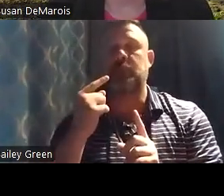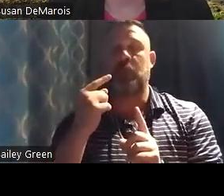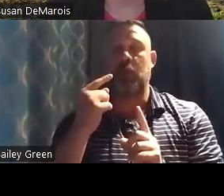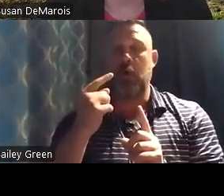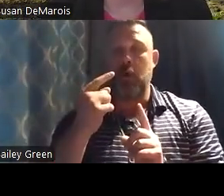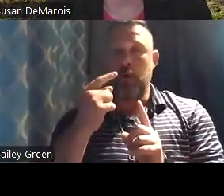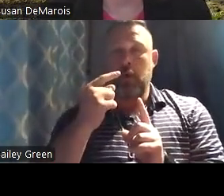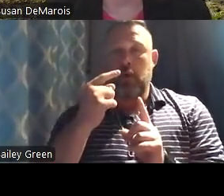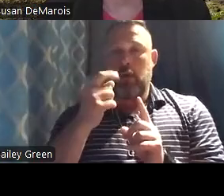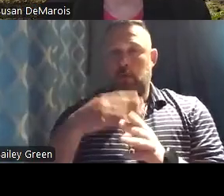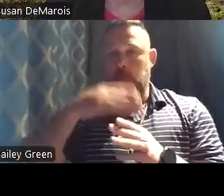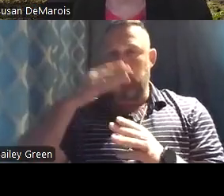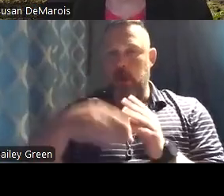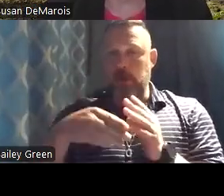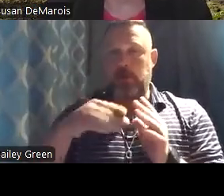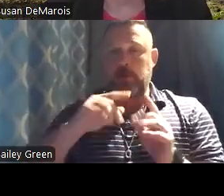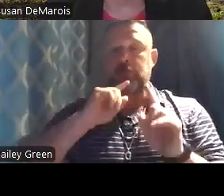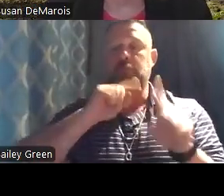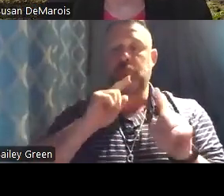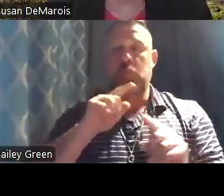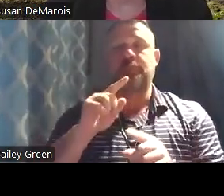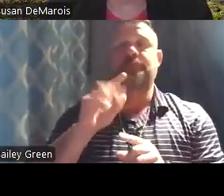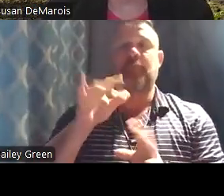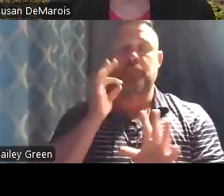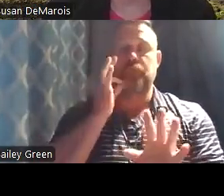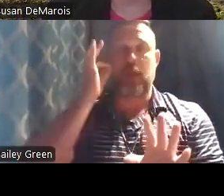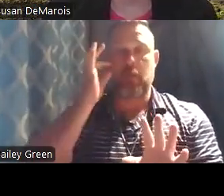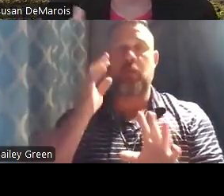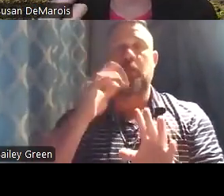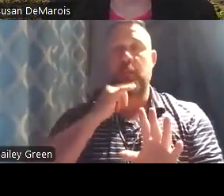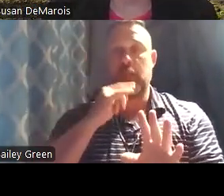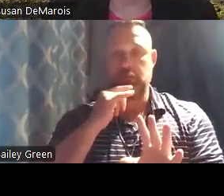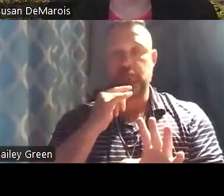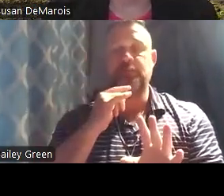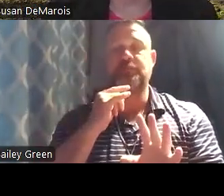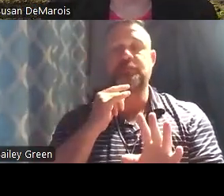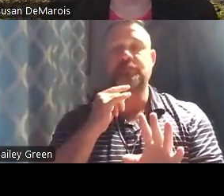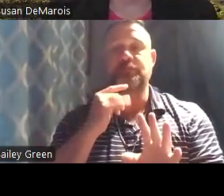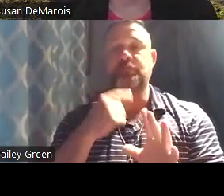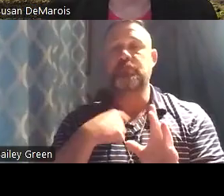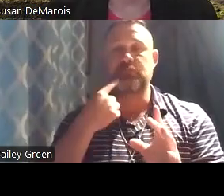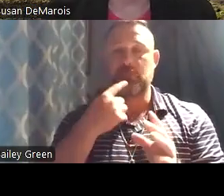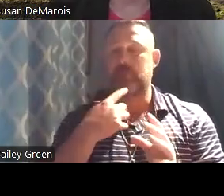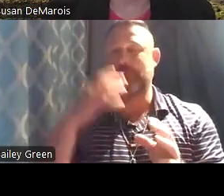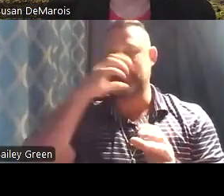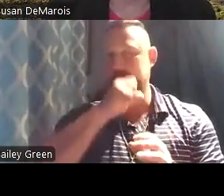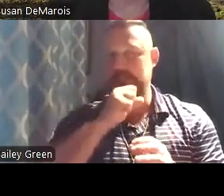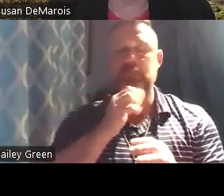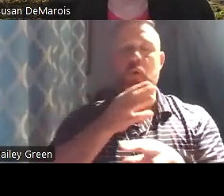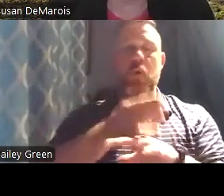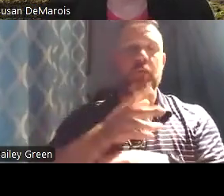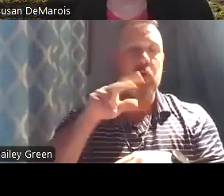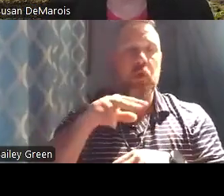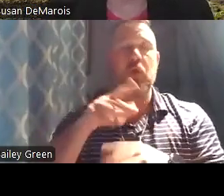just concluded a report on, tribal populations, as I said, the missing or overlooked middle